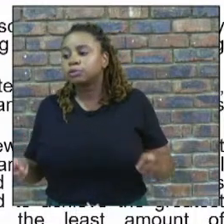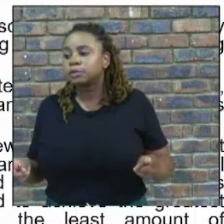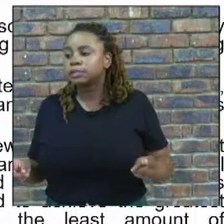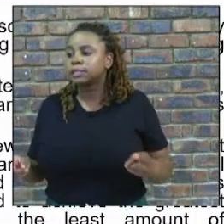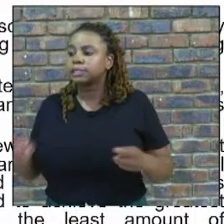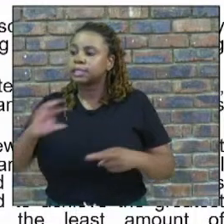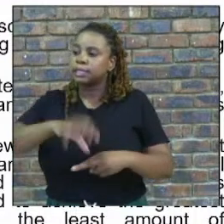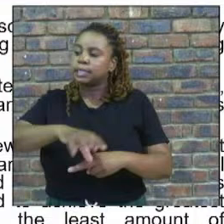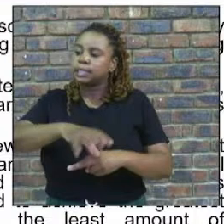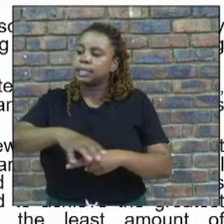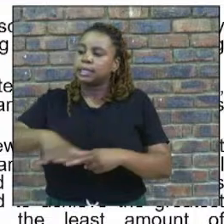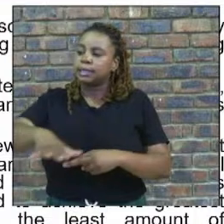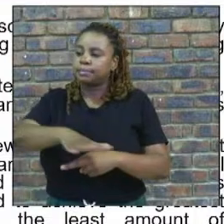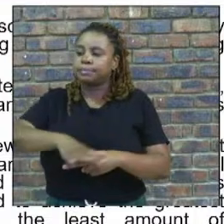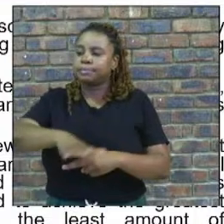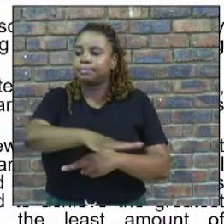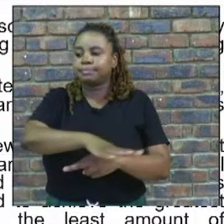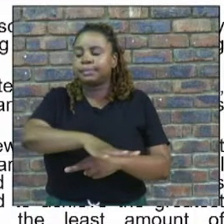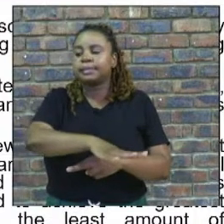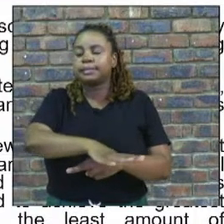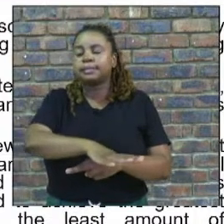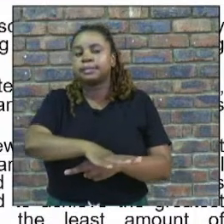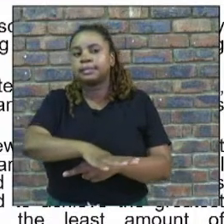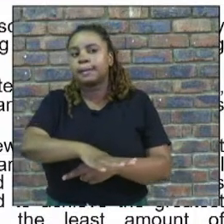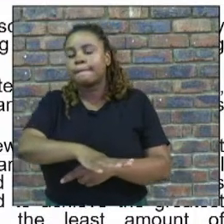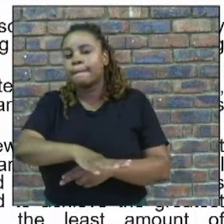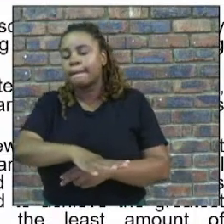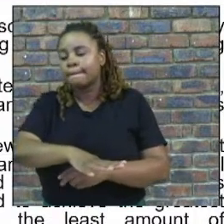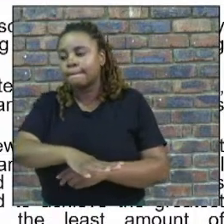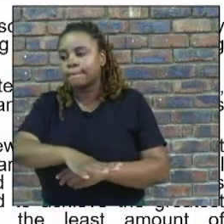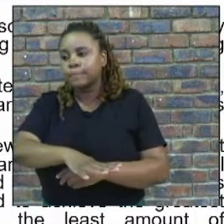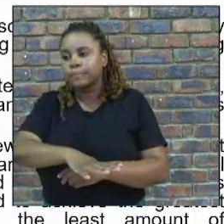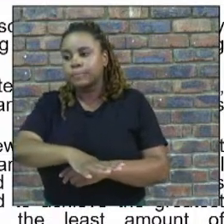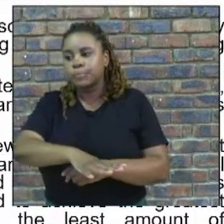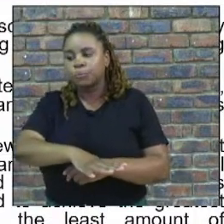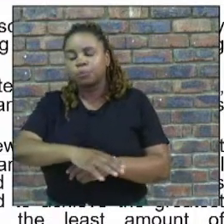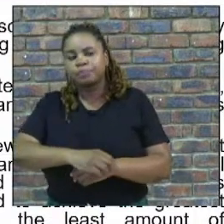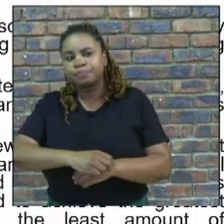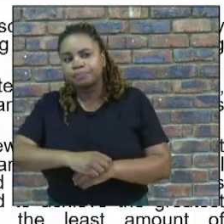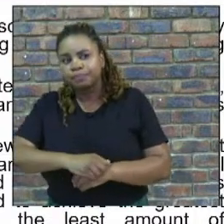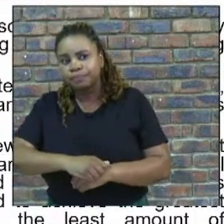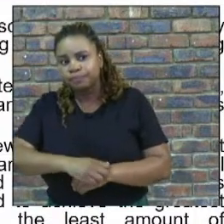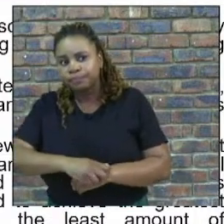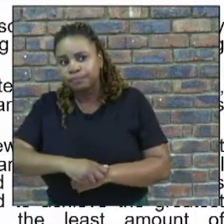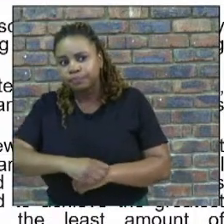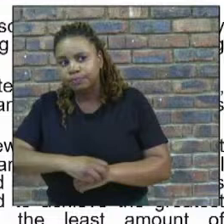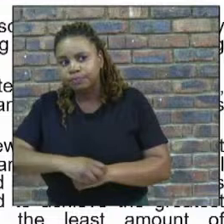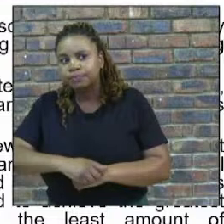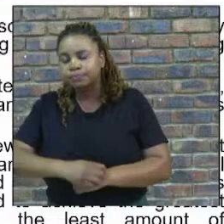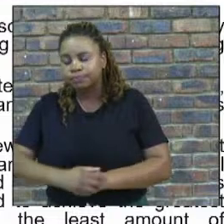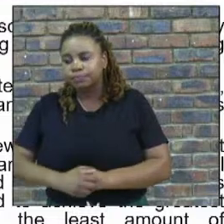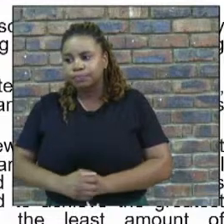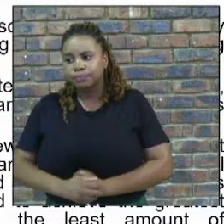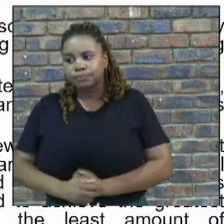the capacity, and if not, the cost as well is dictated elsewhere in terms of the final cost to the clients as well.